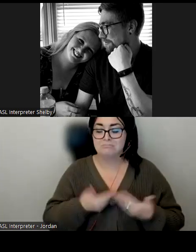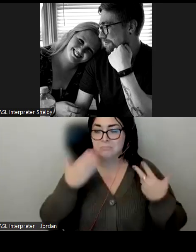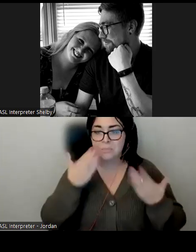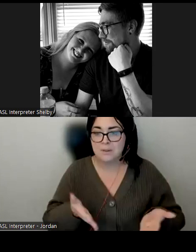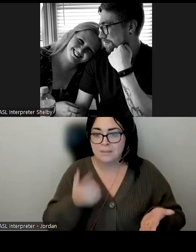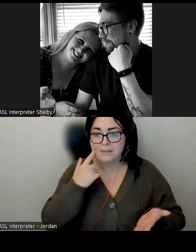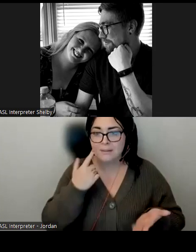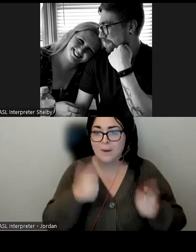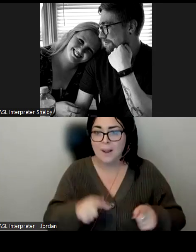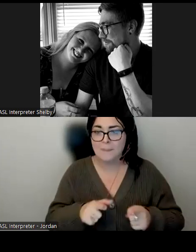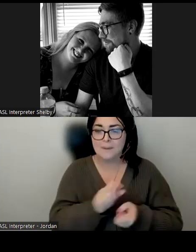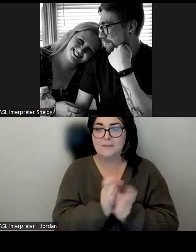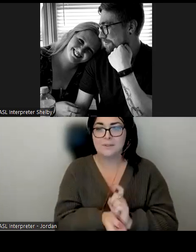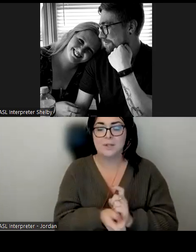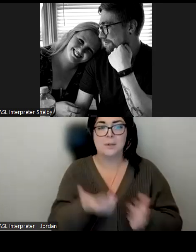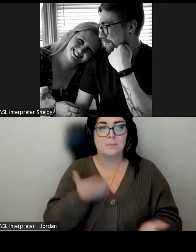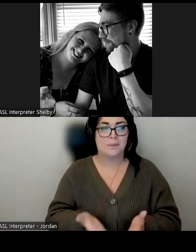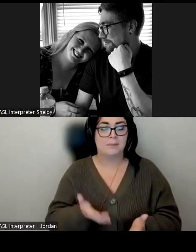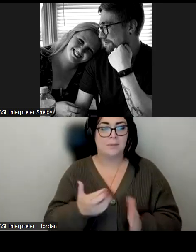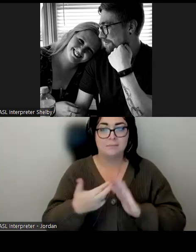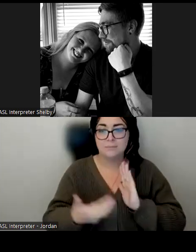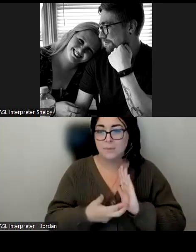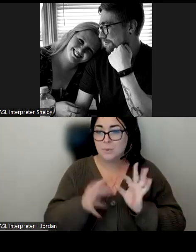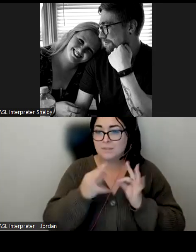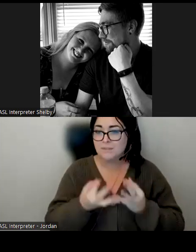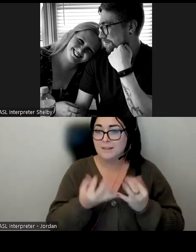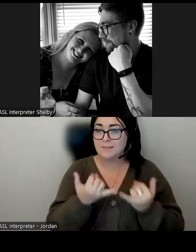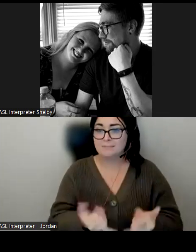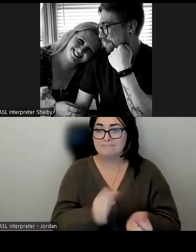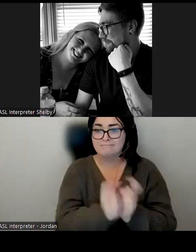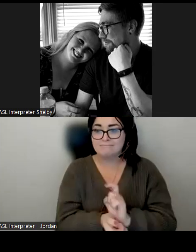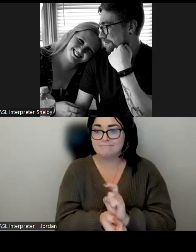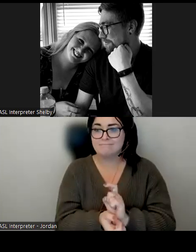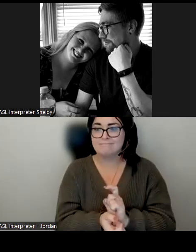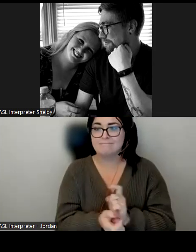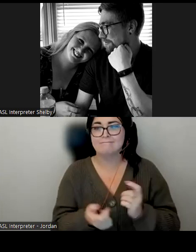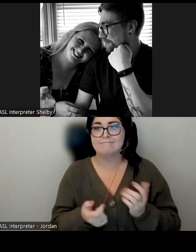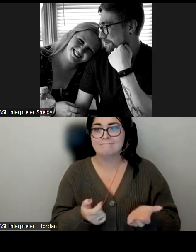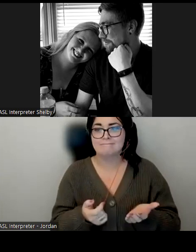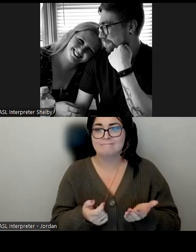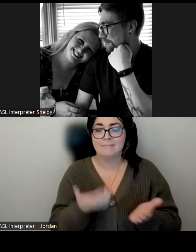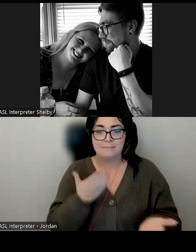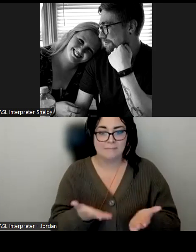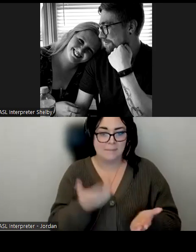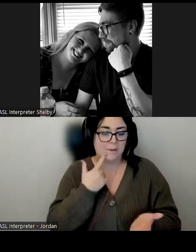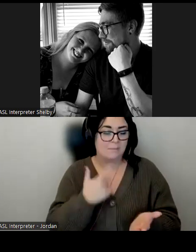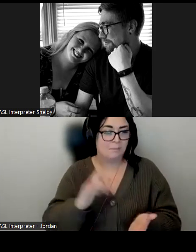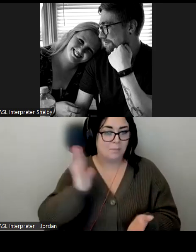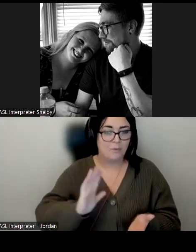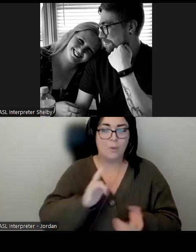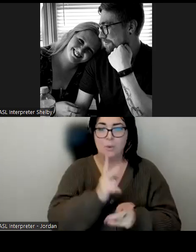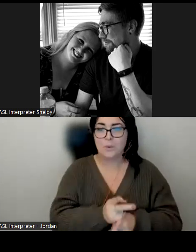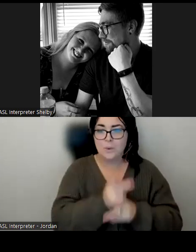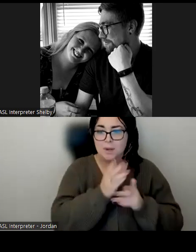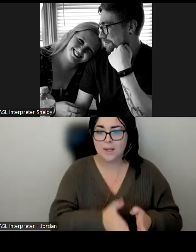expected. Maybe our role in the family has changed now. Maybe we were a caregiver to the person